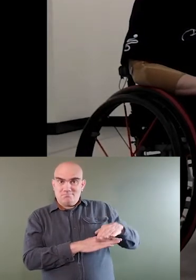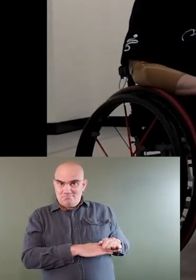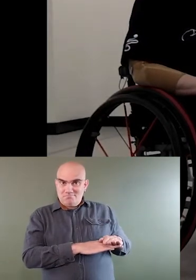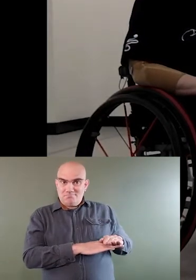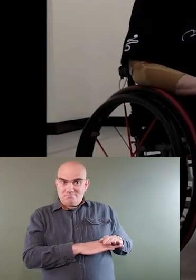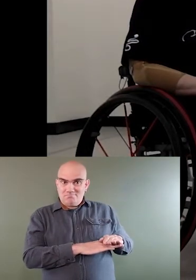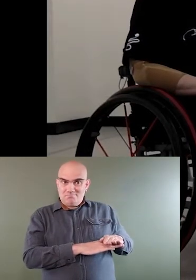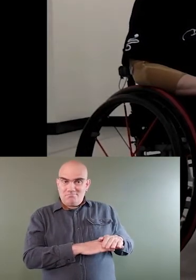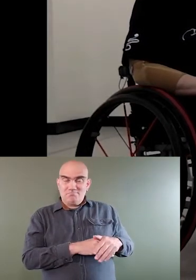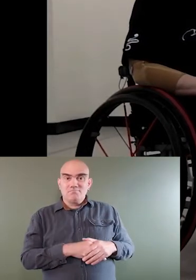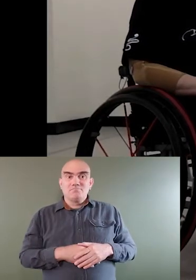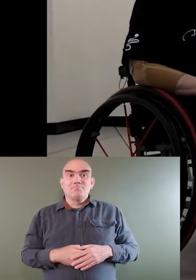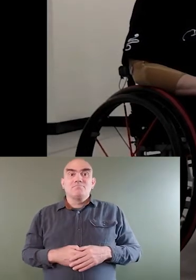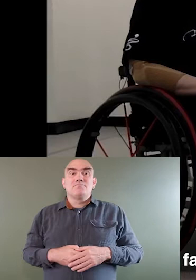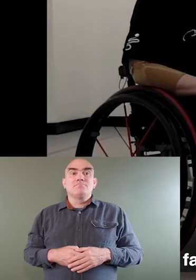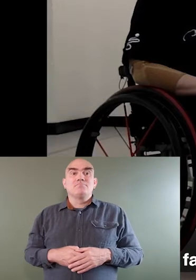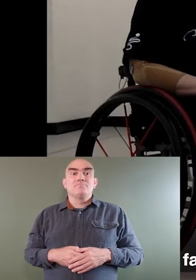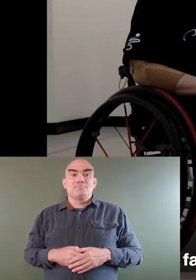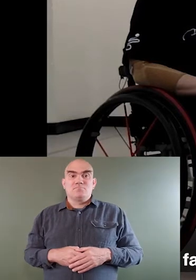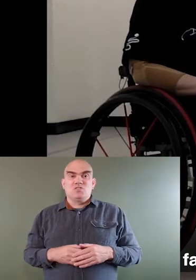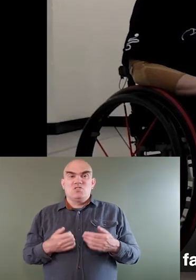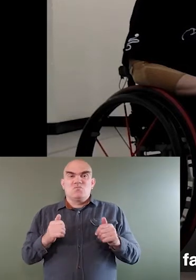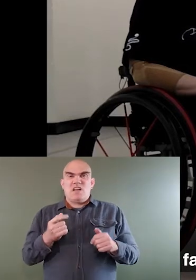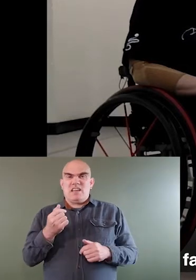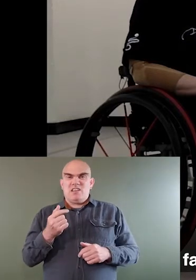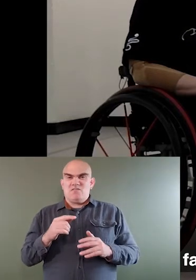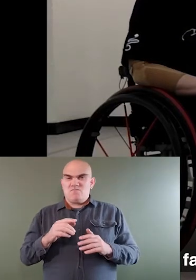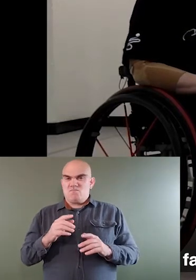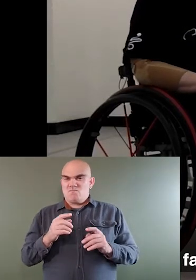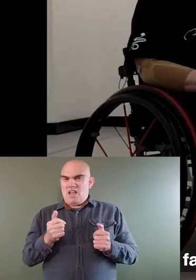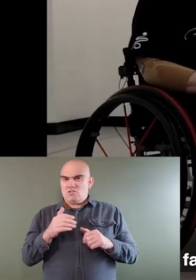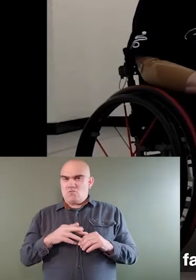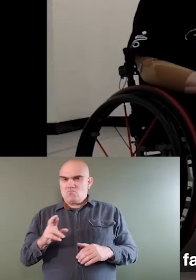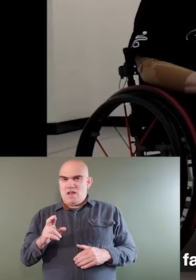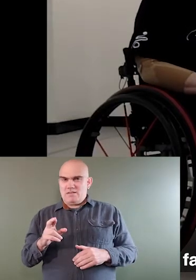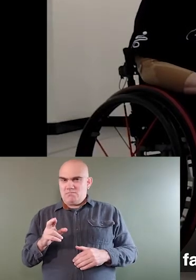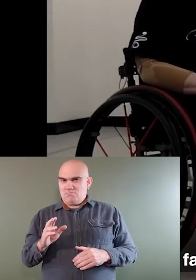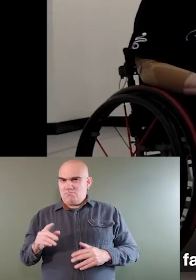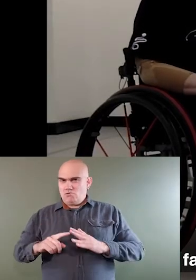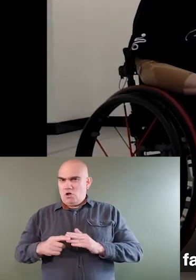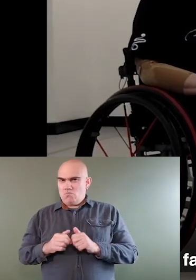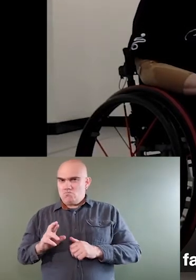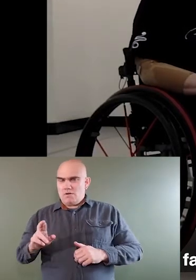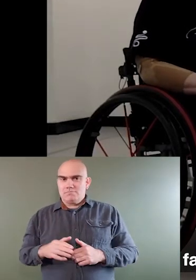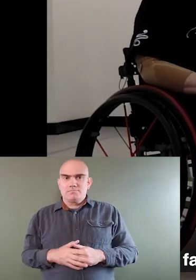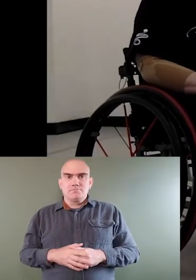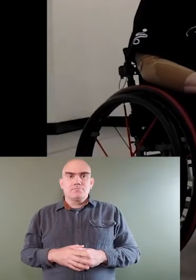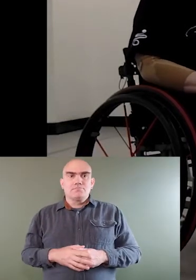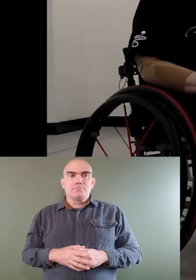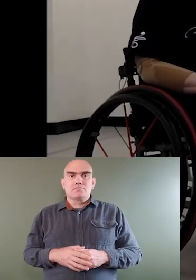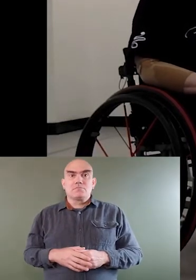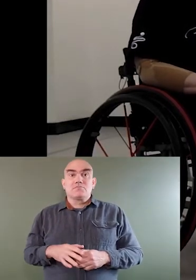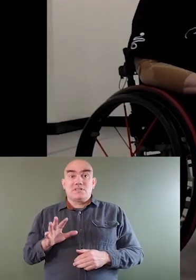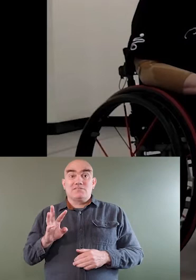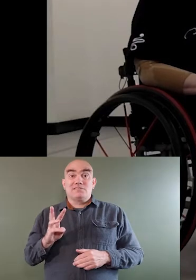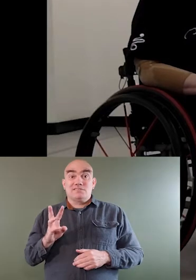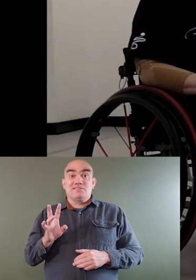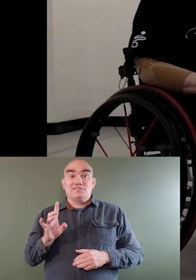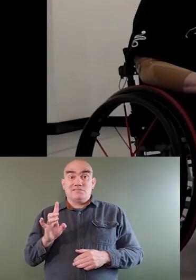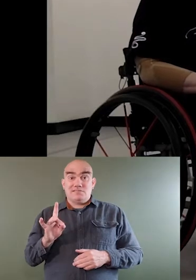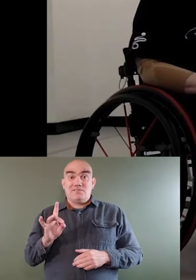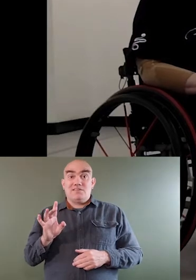Ball. Heel. Let's try a little bit faster on our right side starting first. 5,